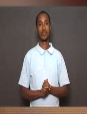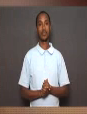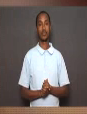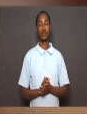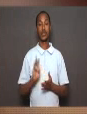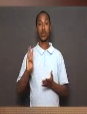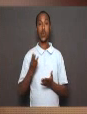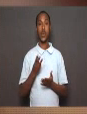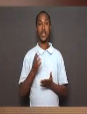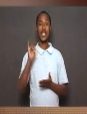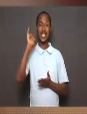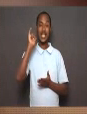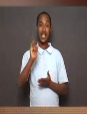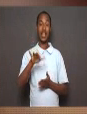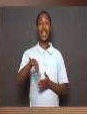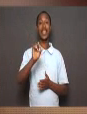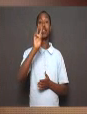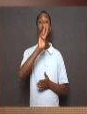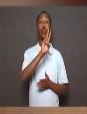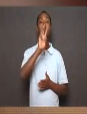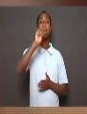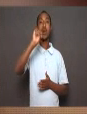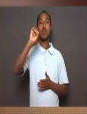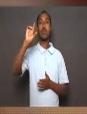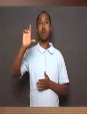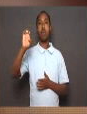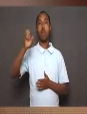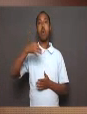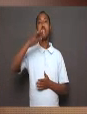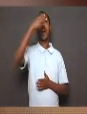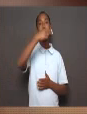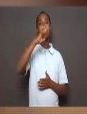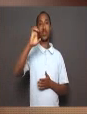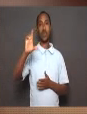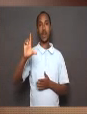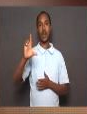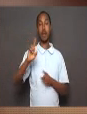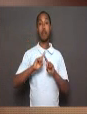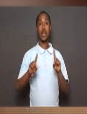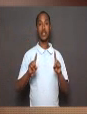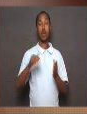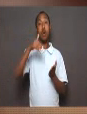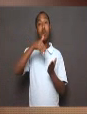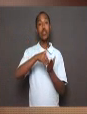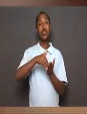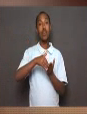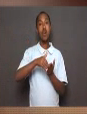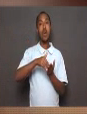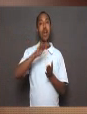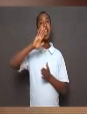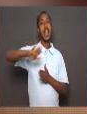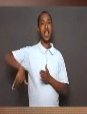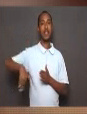We would still get 2 moles of hydrogen chloride, but we would also be left